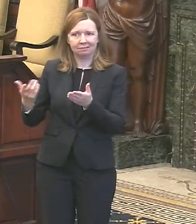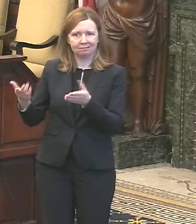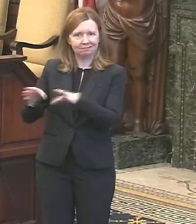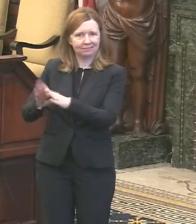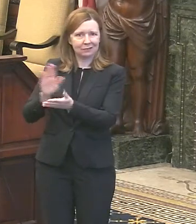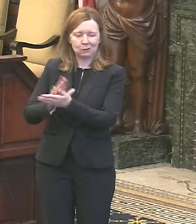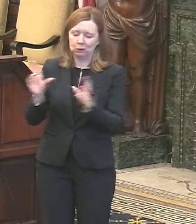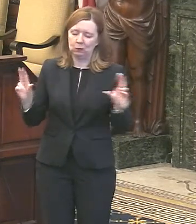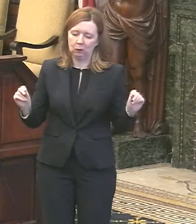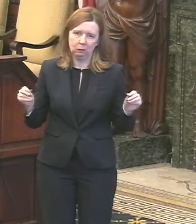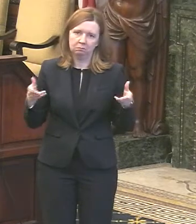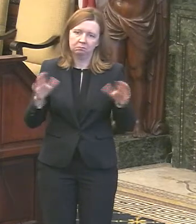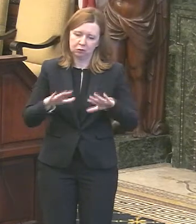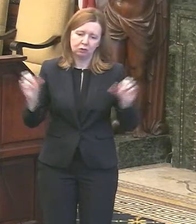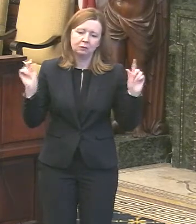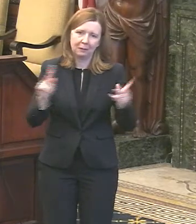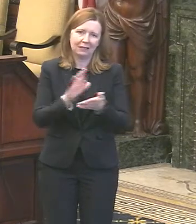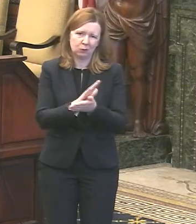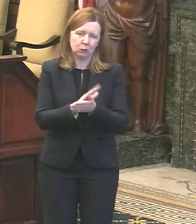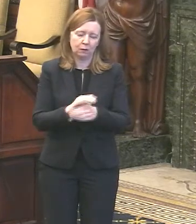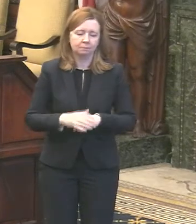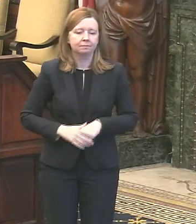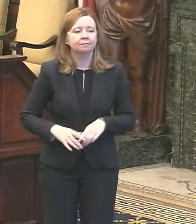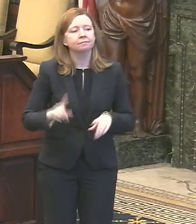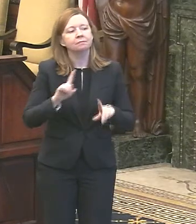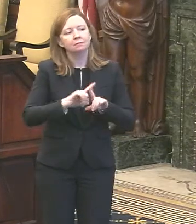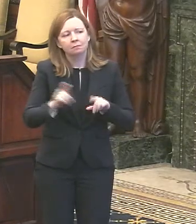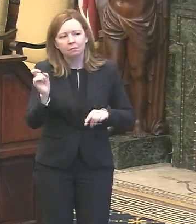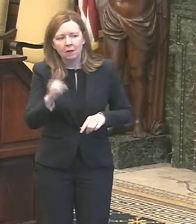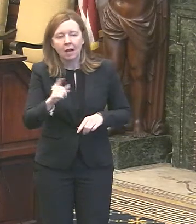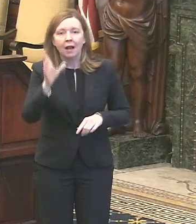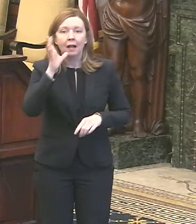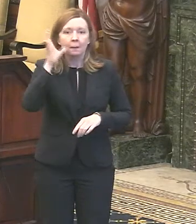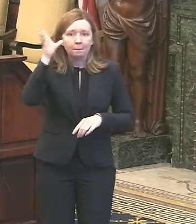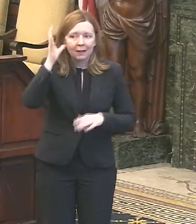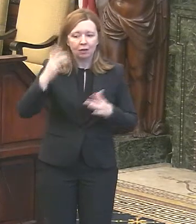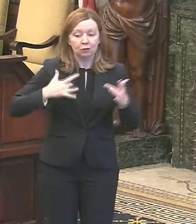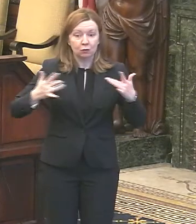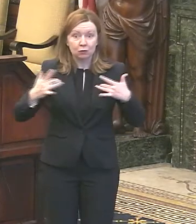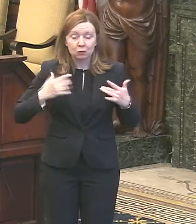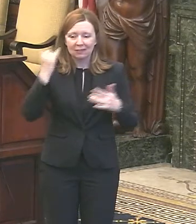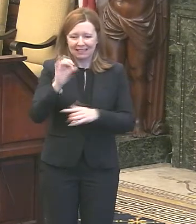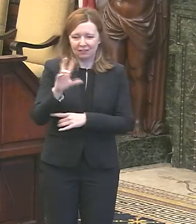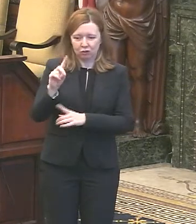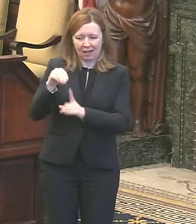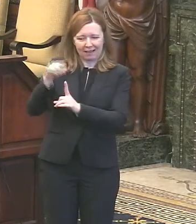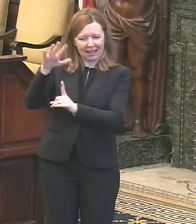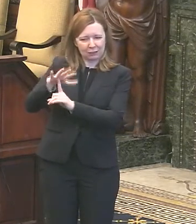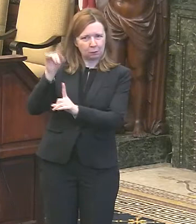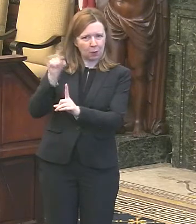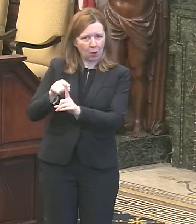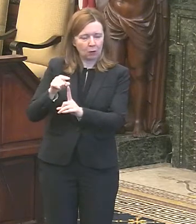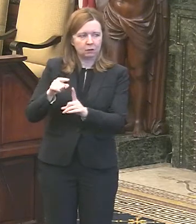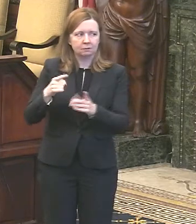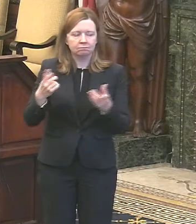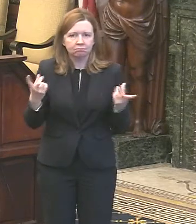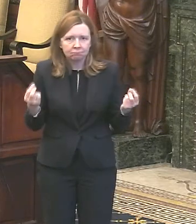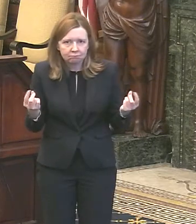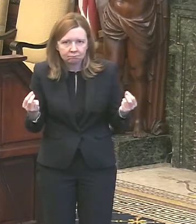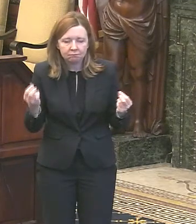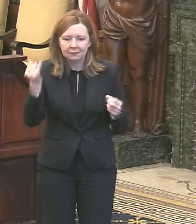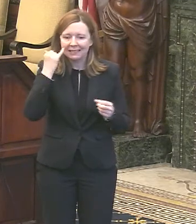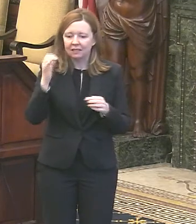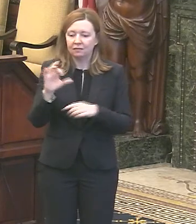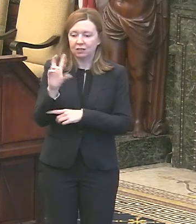school. For parents that are concerned if their child has been exposed, what would be the steps for them to take if the child